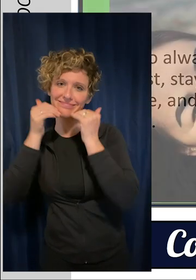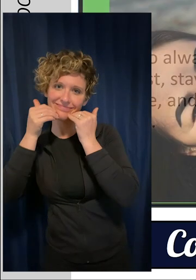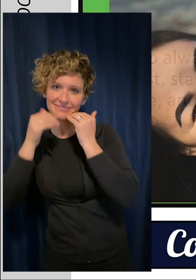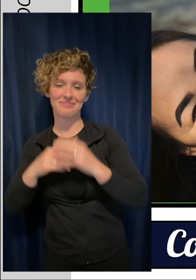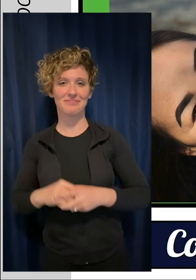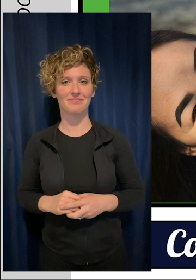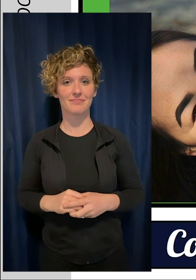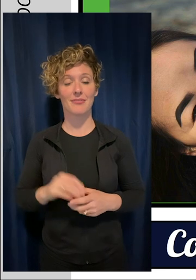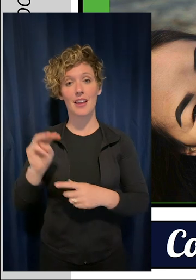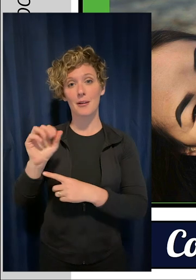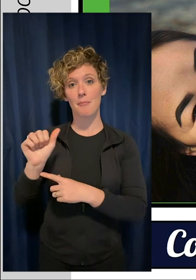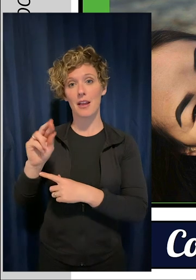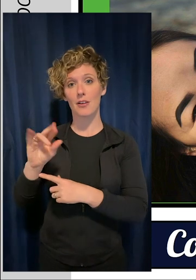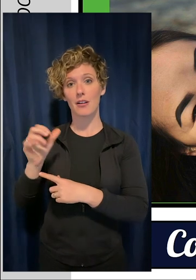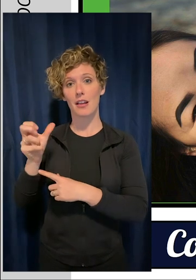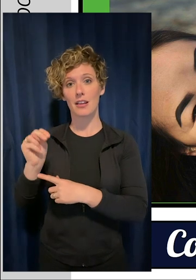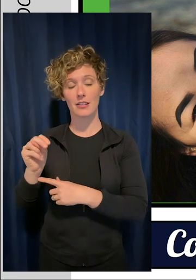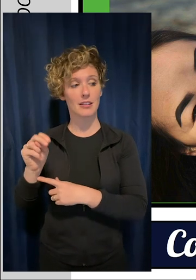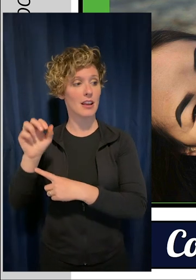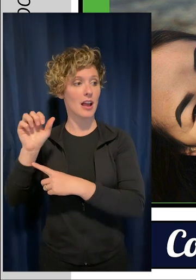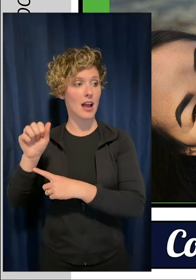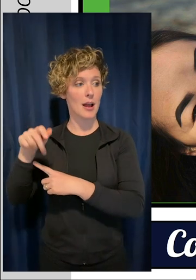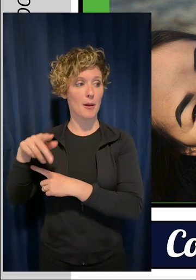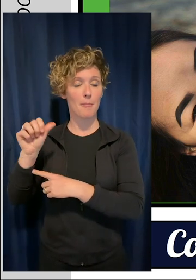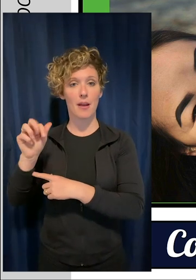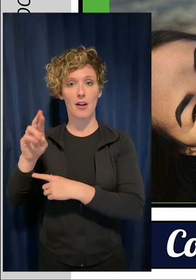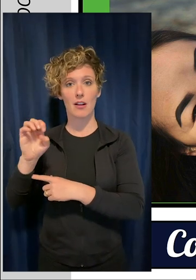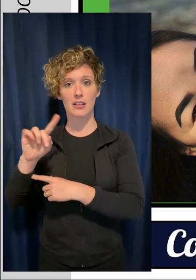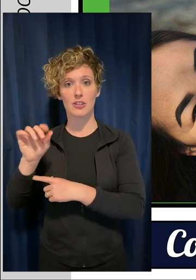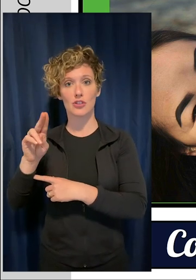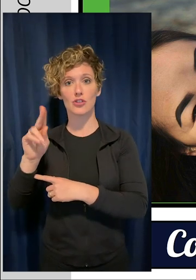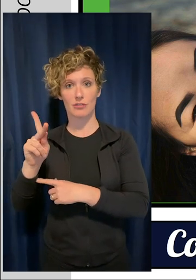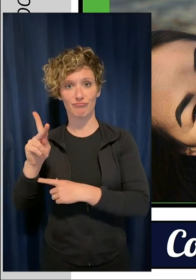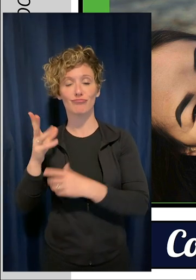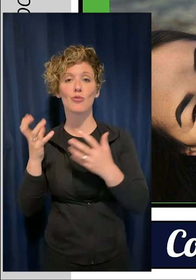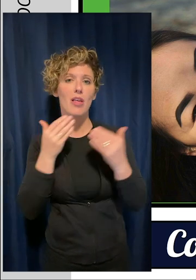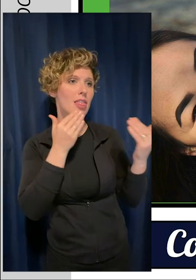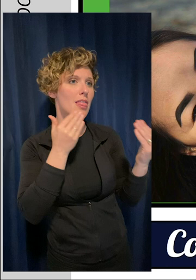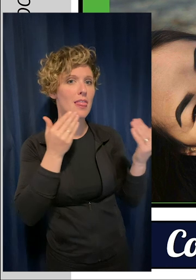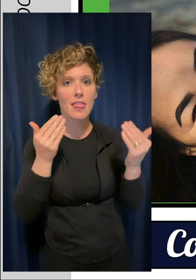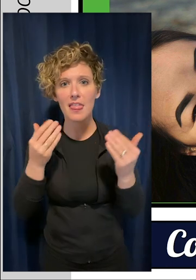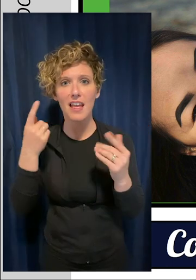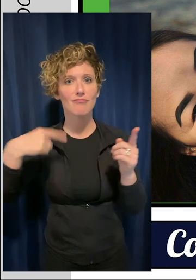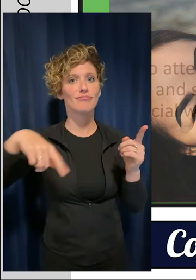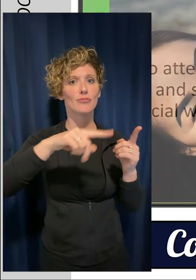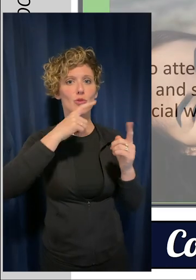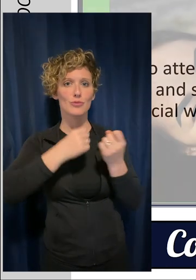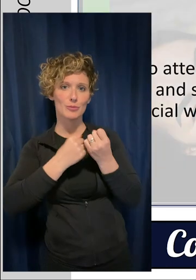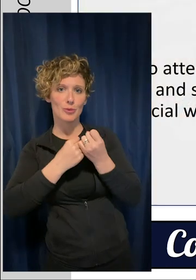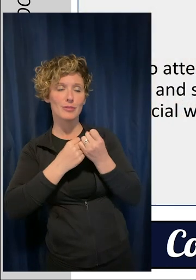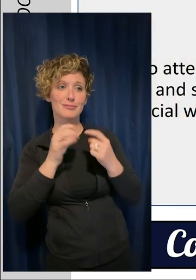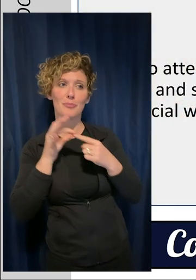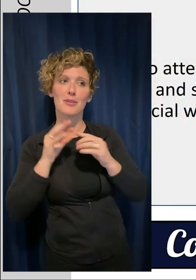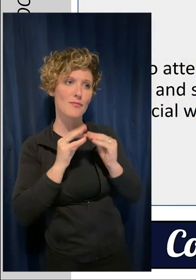Marion Aparizuk. She would like to say thank you to everyone who supported her, especially her family. In